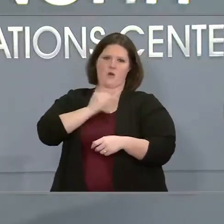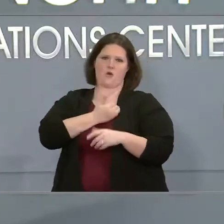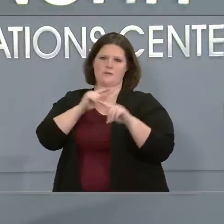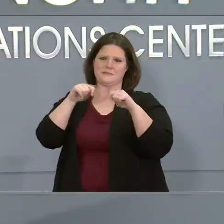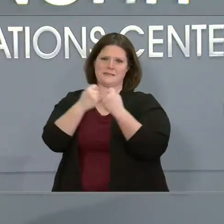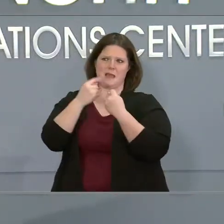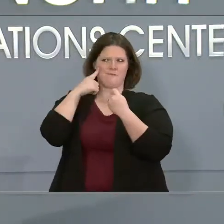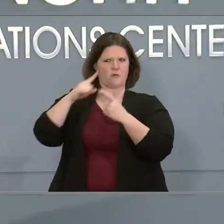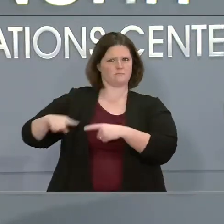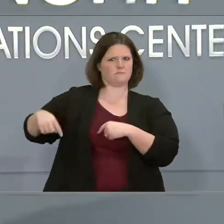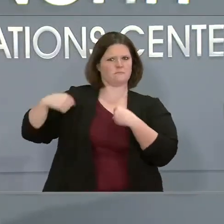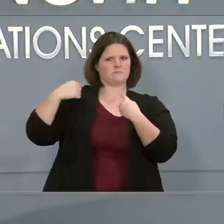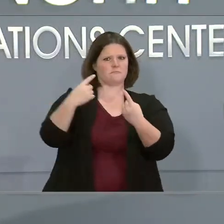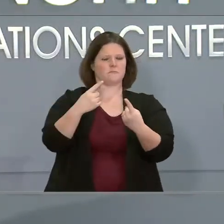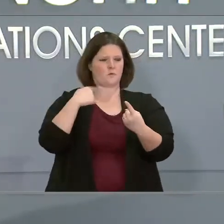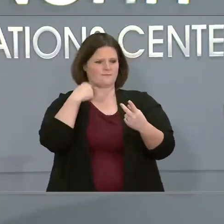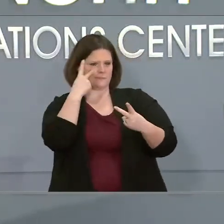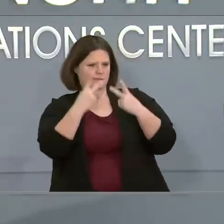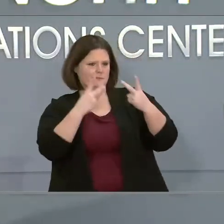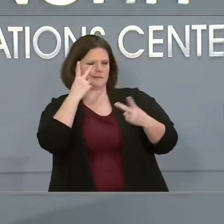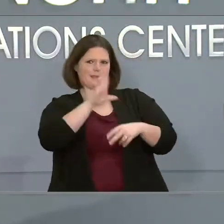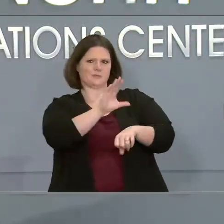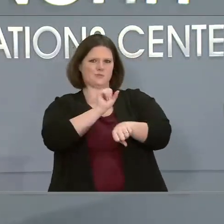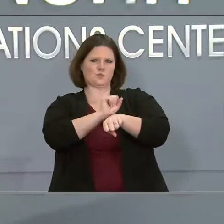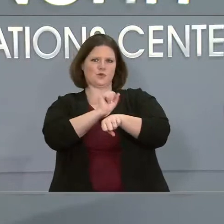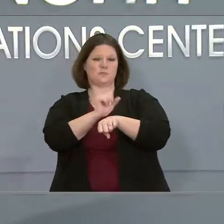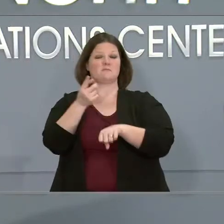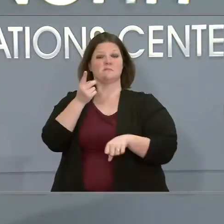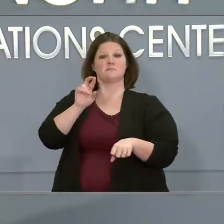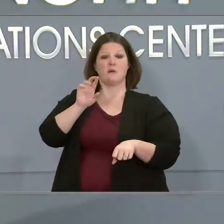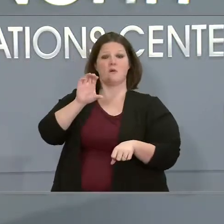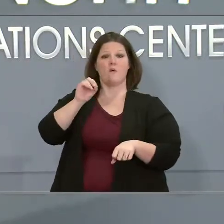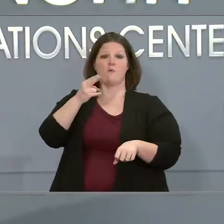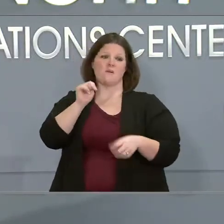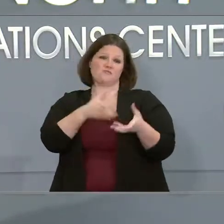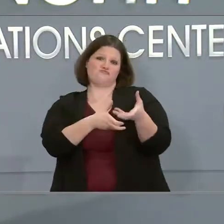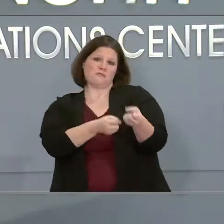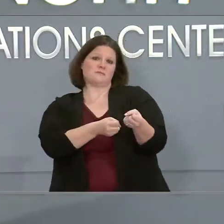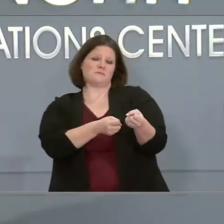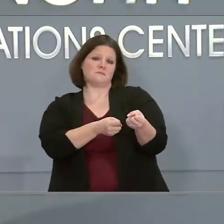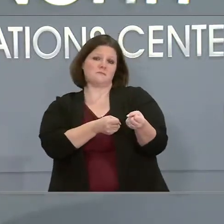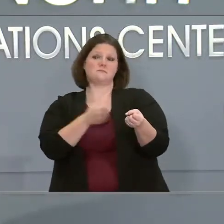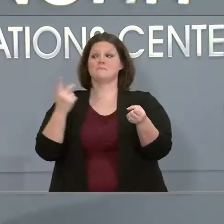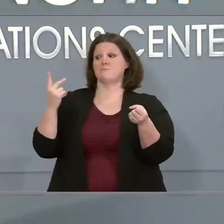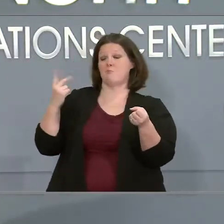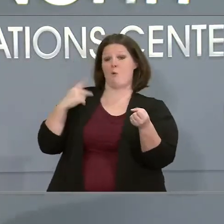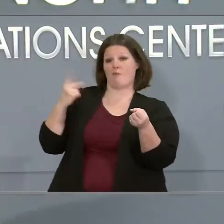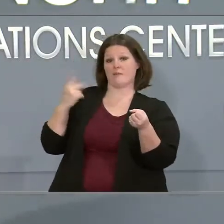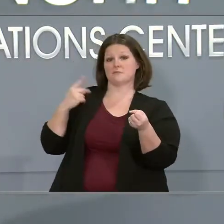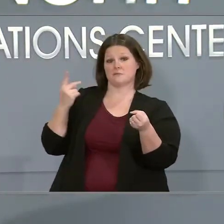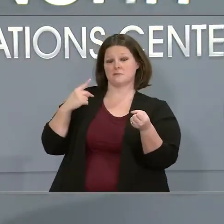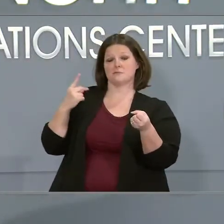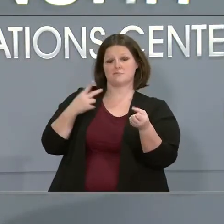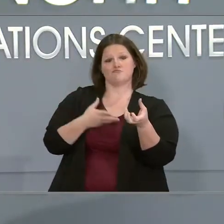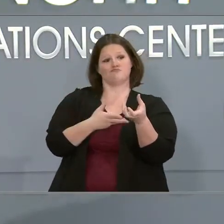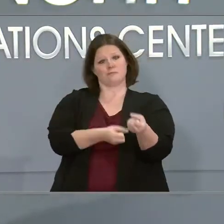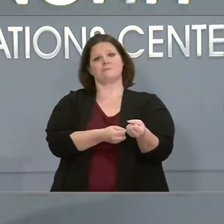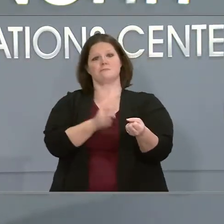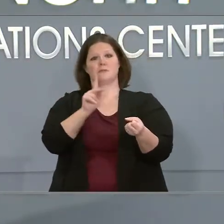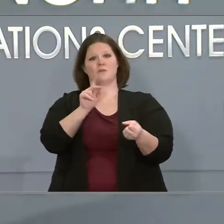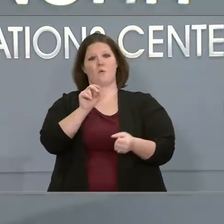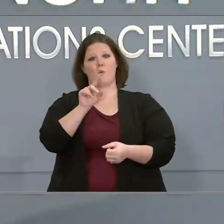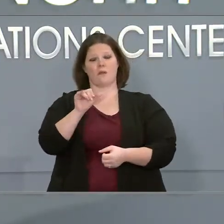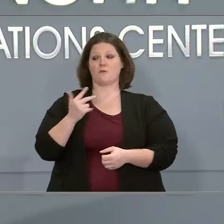him in action, and Dr. Cohen has put a lot of trust in him. Dr. Cohen and I, and Cody, when he